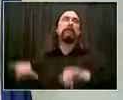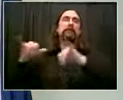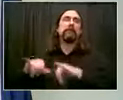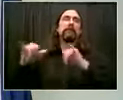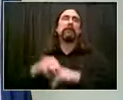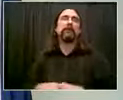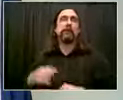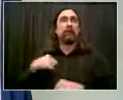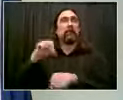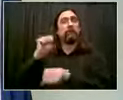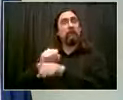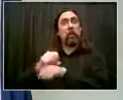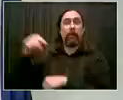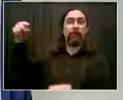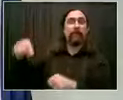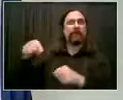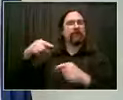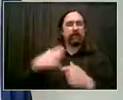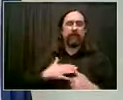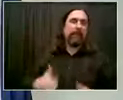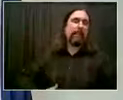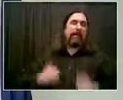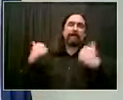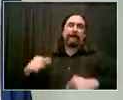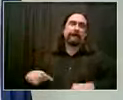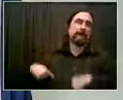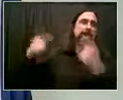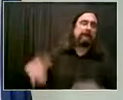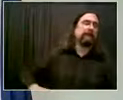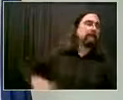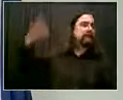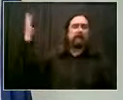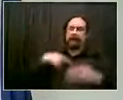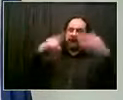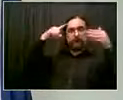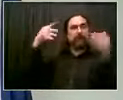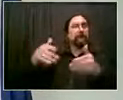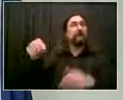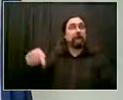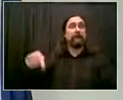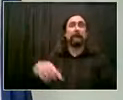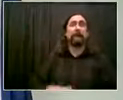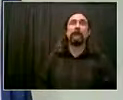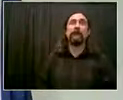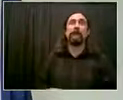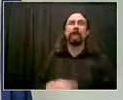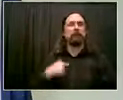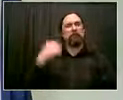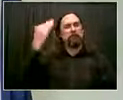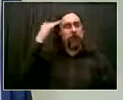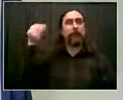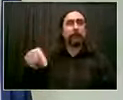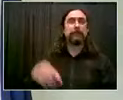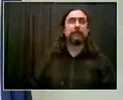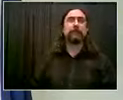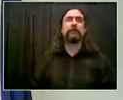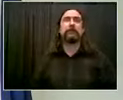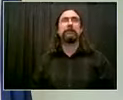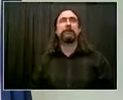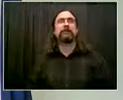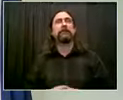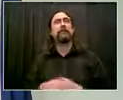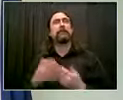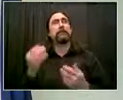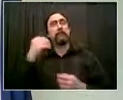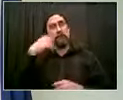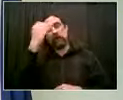life. You know, I'm not new to this. I'm true to this. And I want to make sure that it works. Mr. Mayor, anything that you need in order for